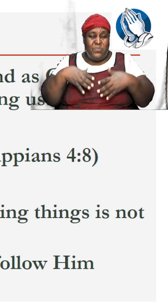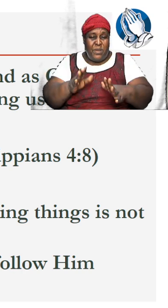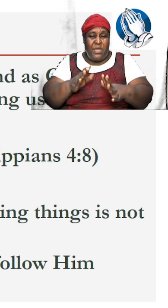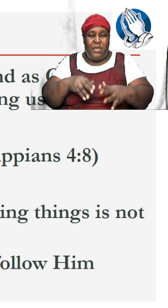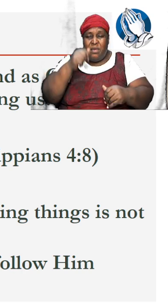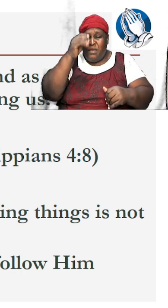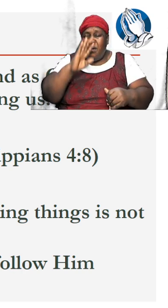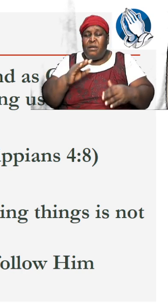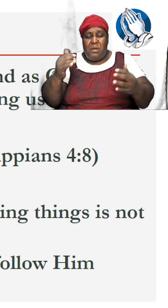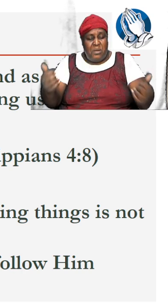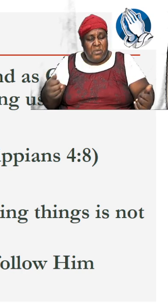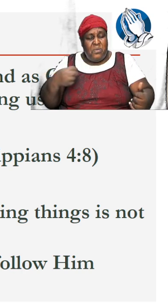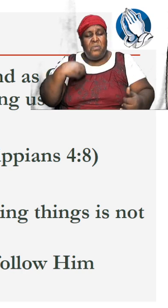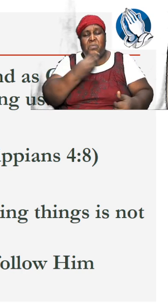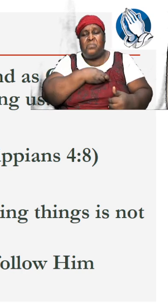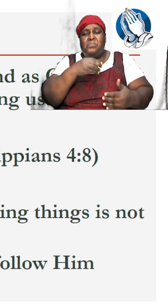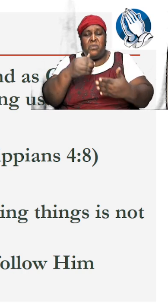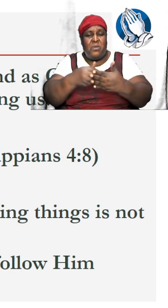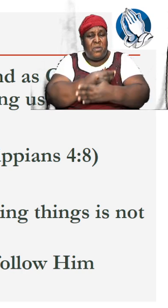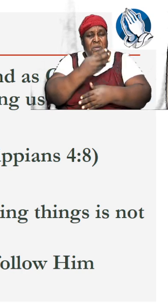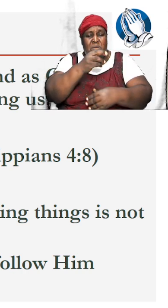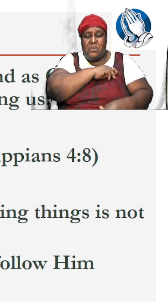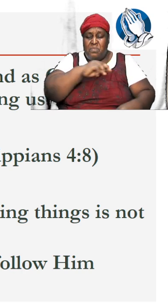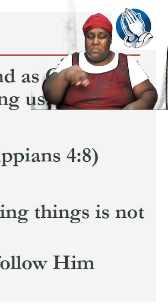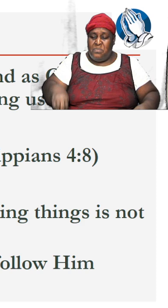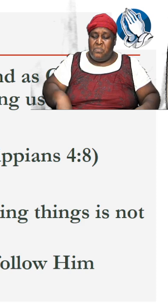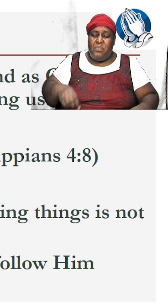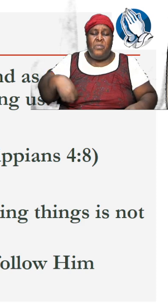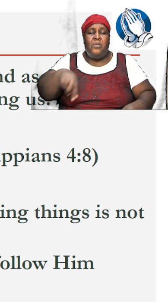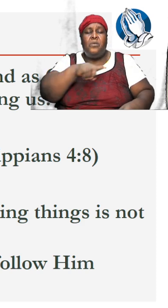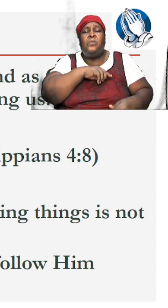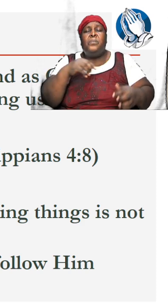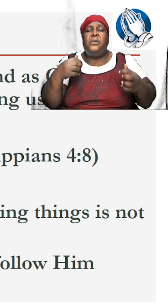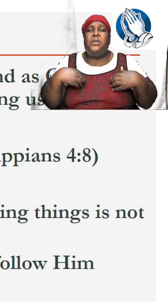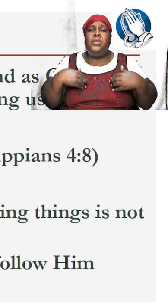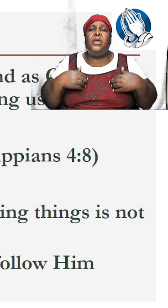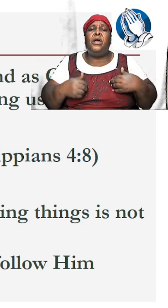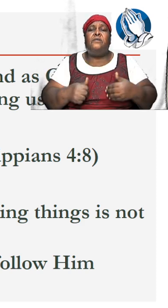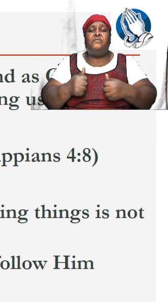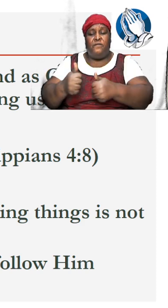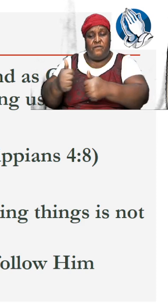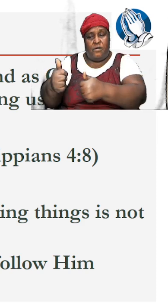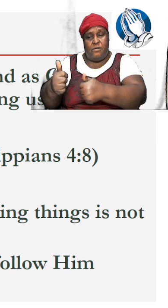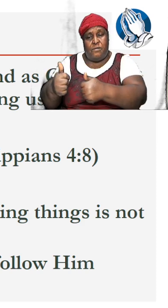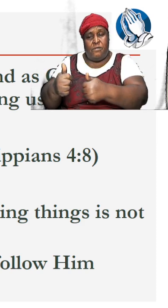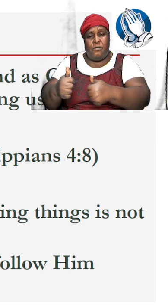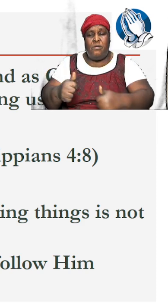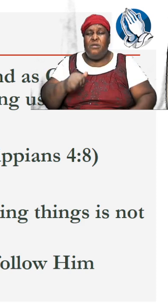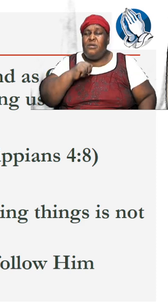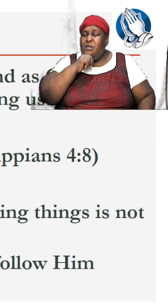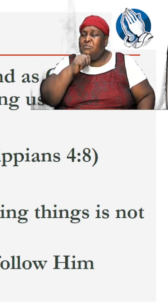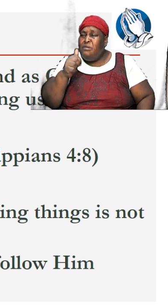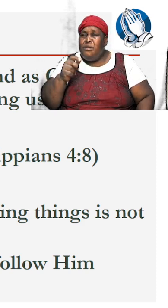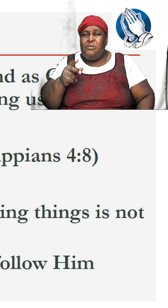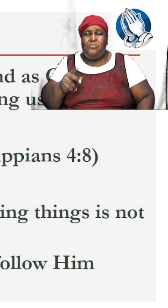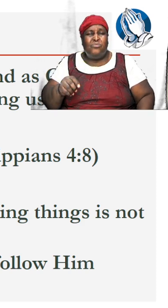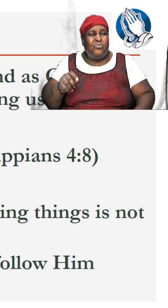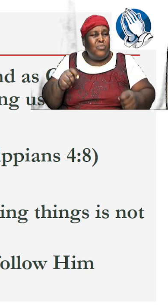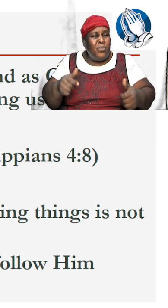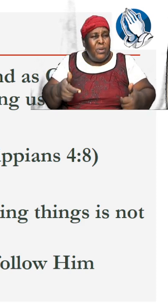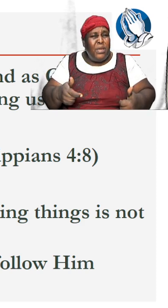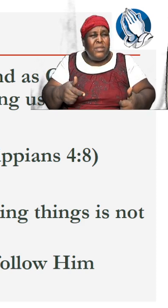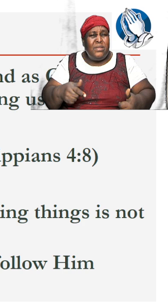new master. And guess what? We have to follow him. So let us not be quick to